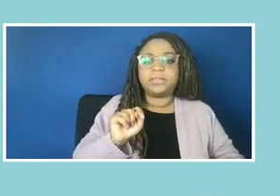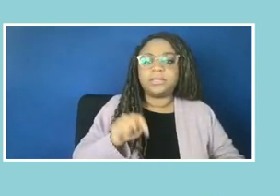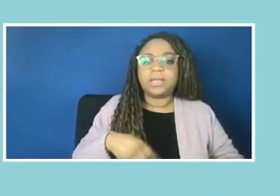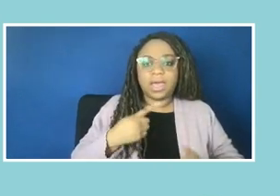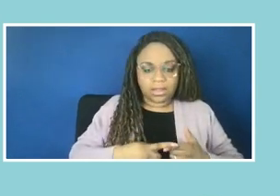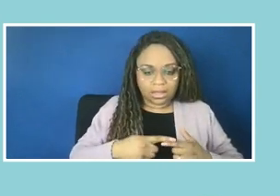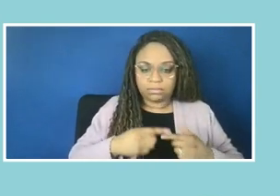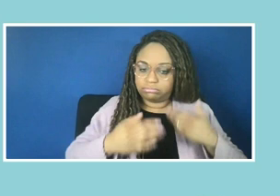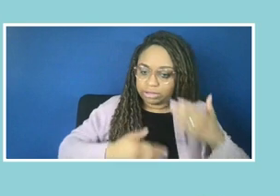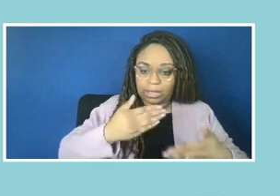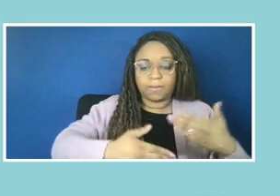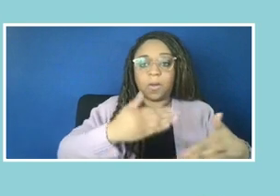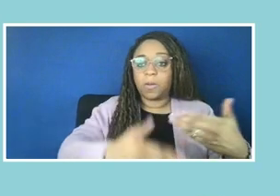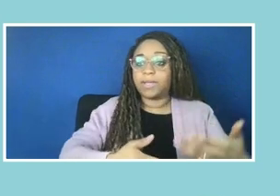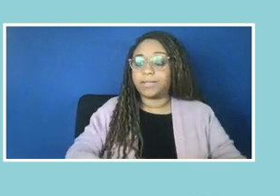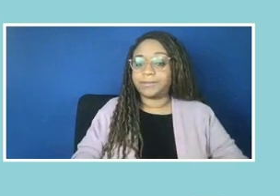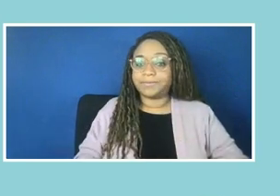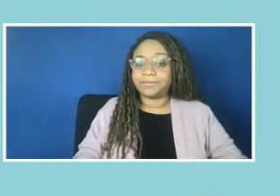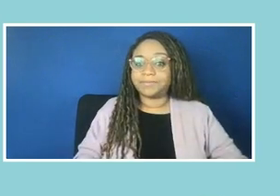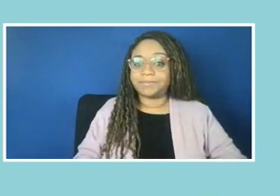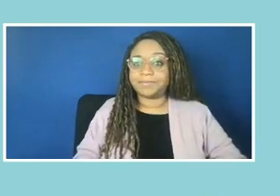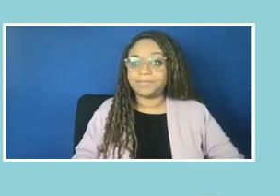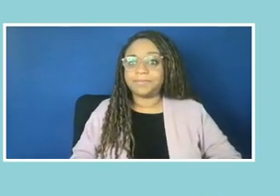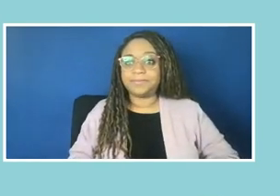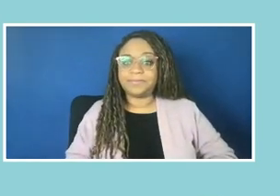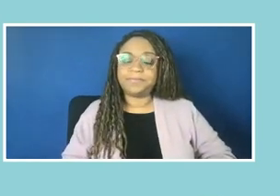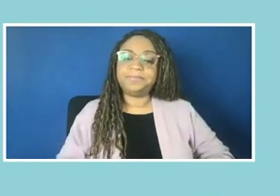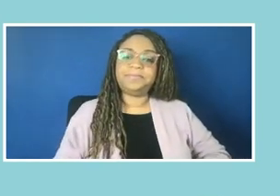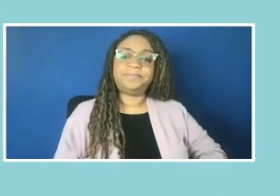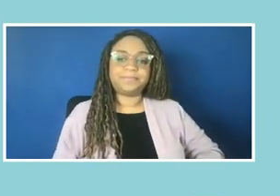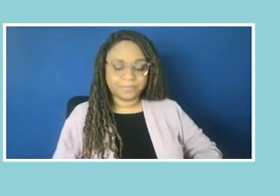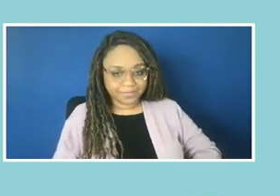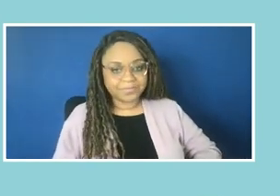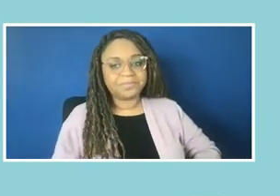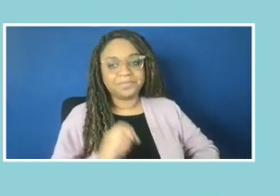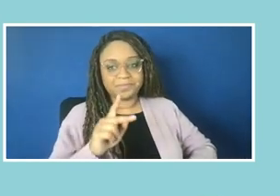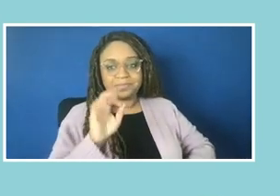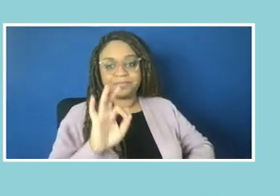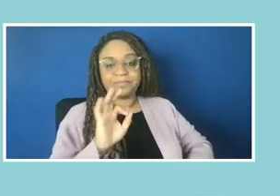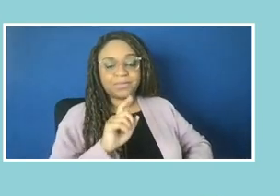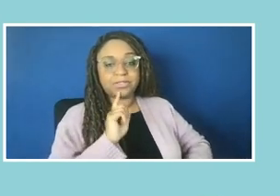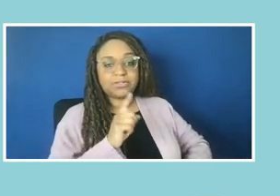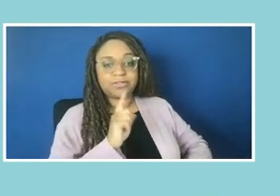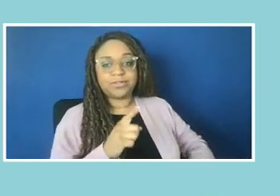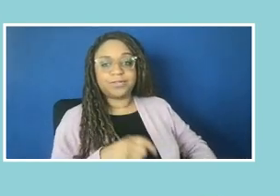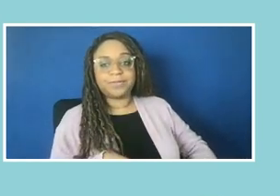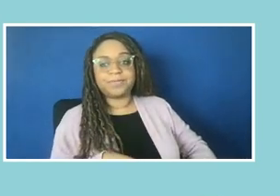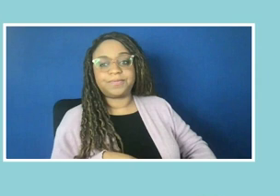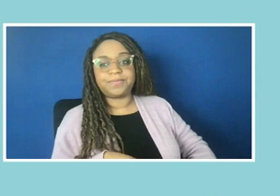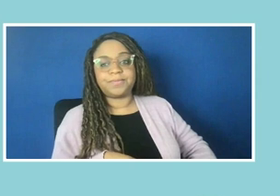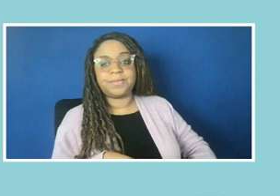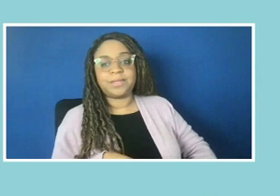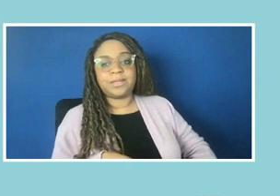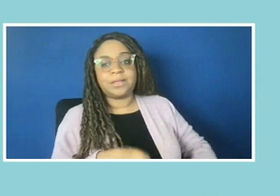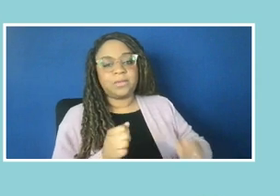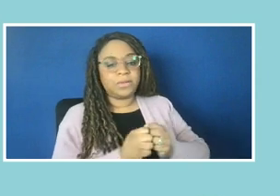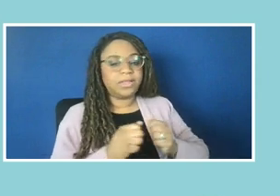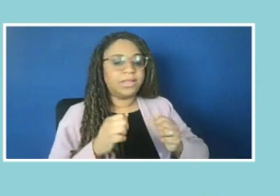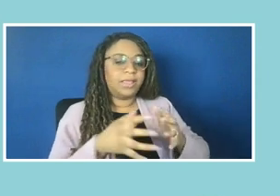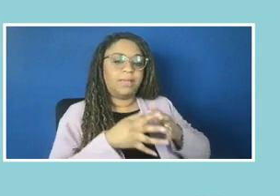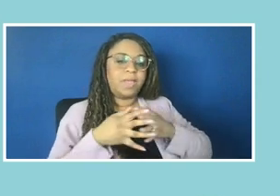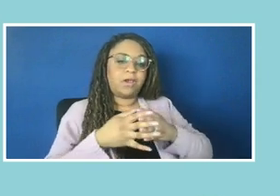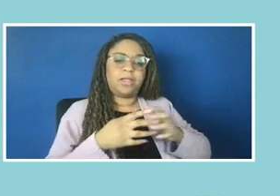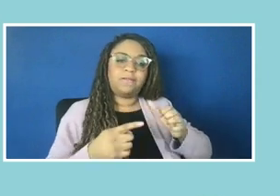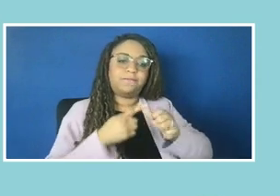there. Yeah, absolutely. I think, you know, with the American First Caucus that's in the Congress right